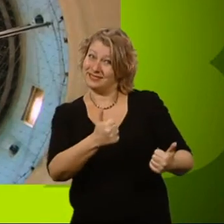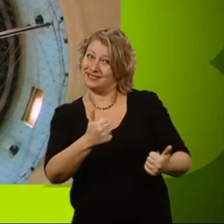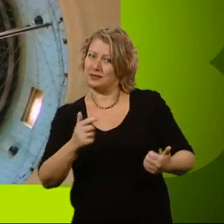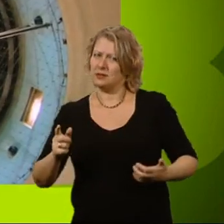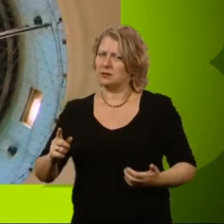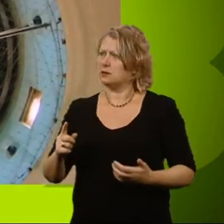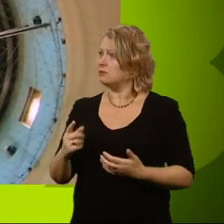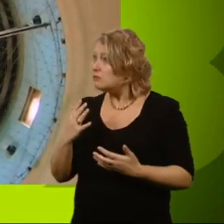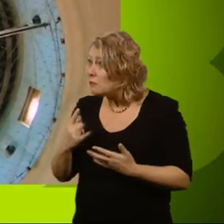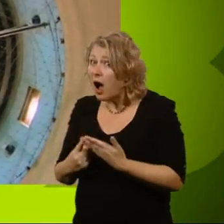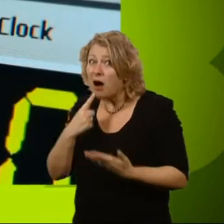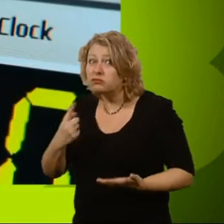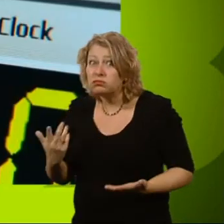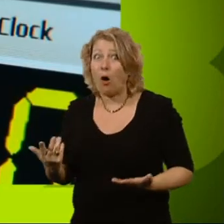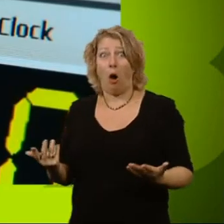pound?